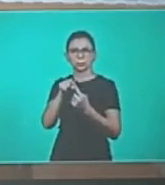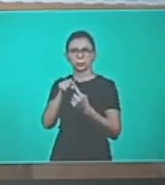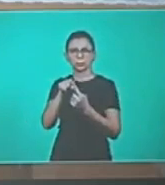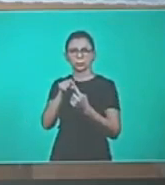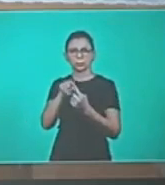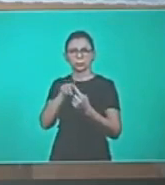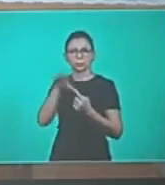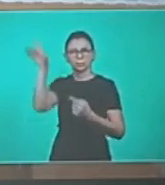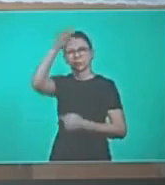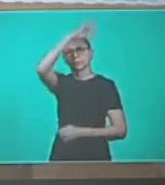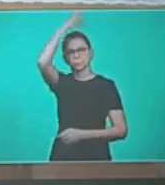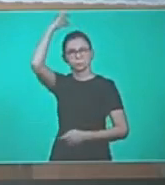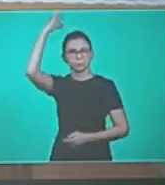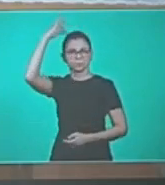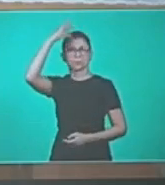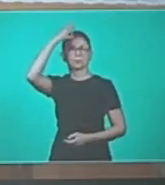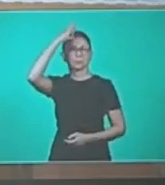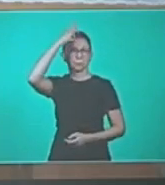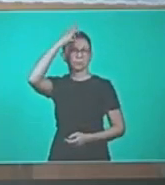Holy Spirit.